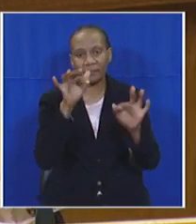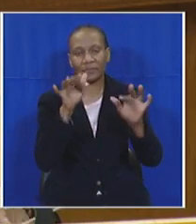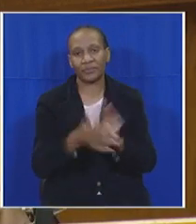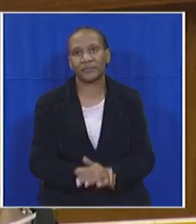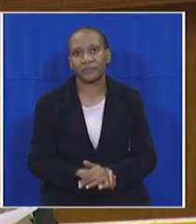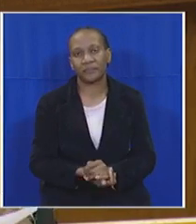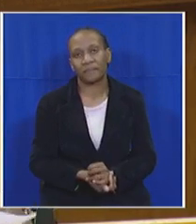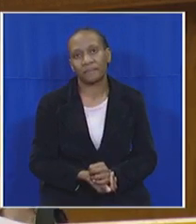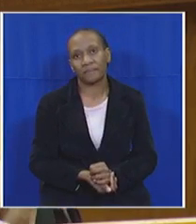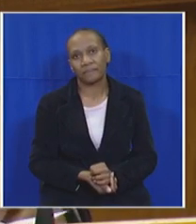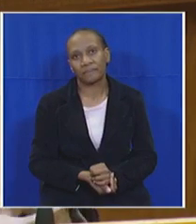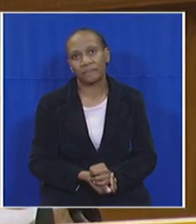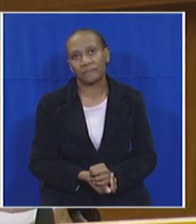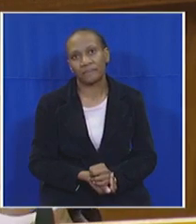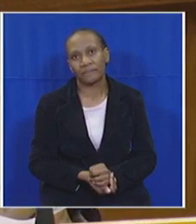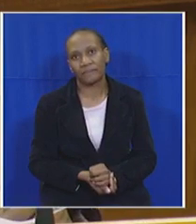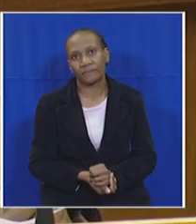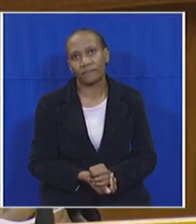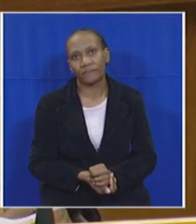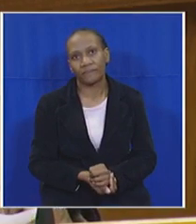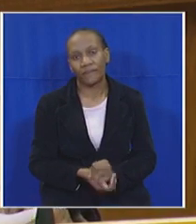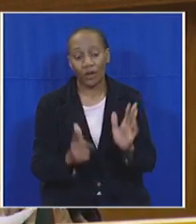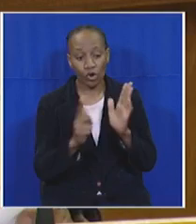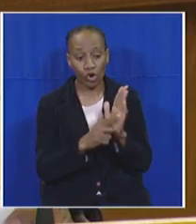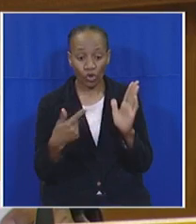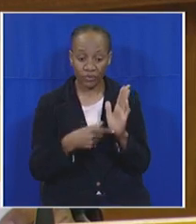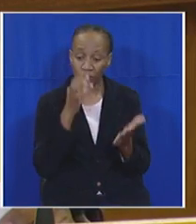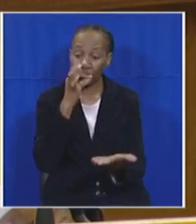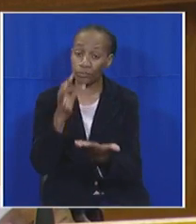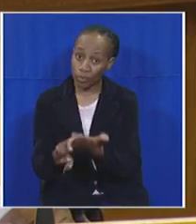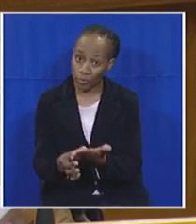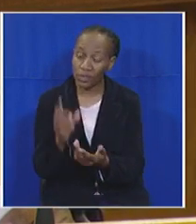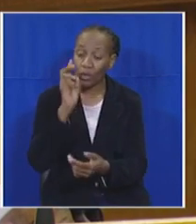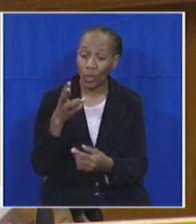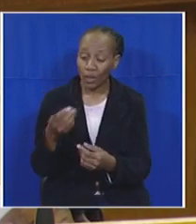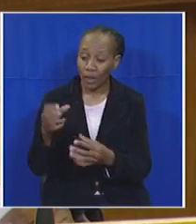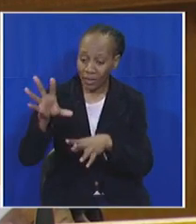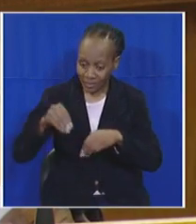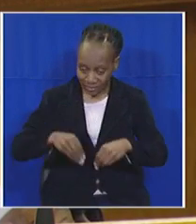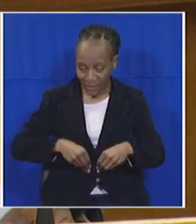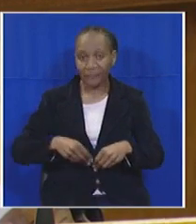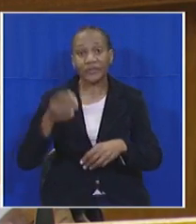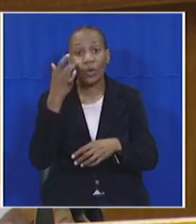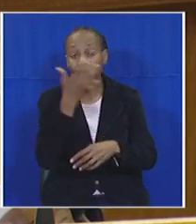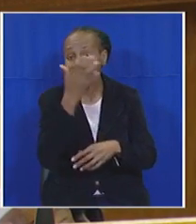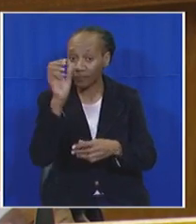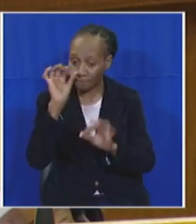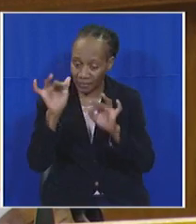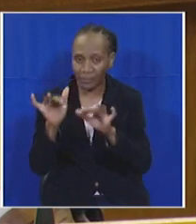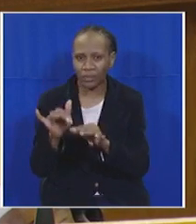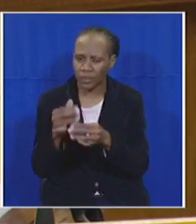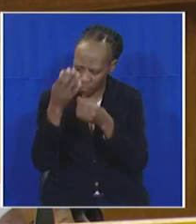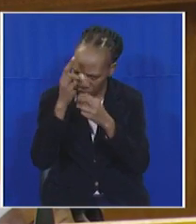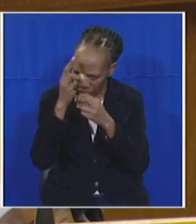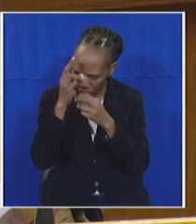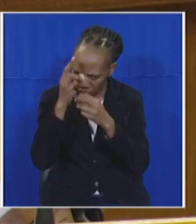and Africans in particular. That legislation proposals will recognize the Khoisan people and give a complete recognition